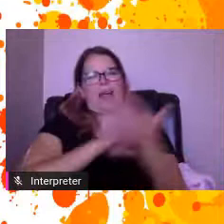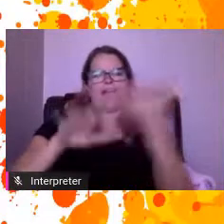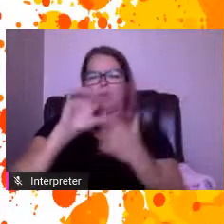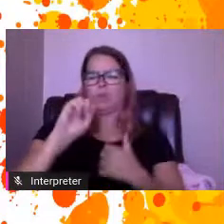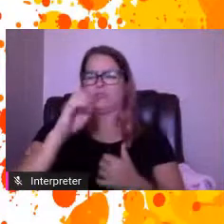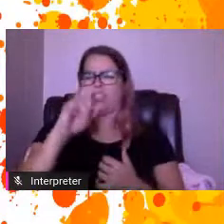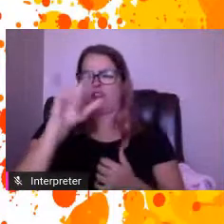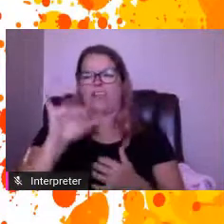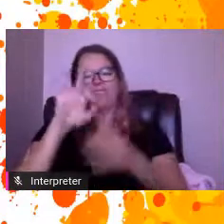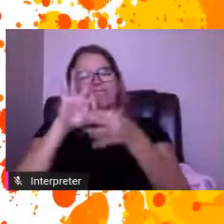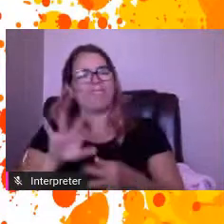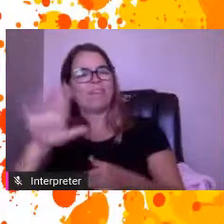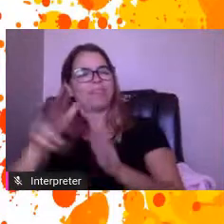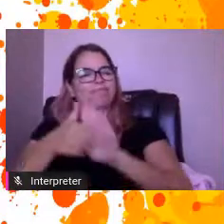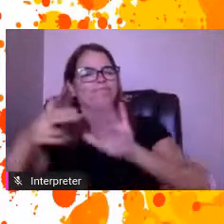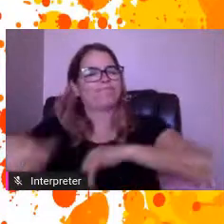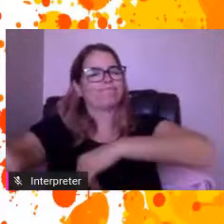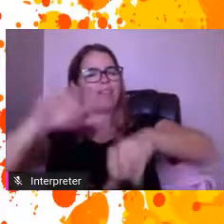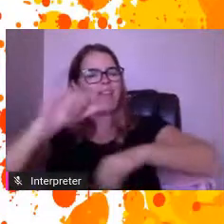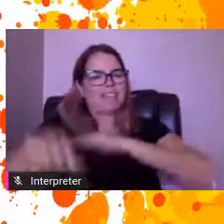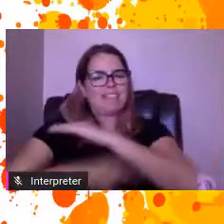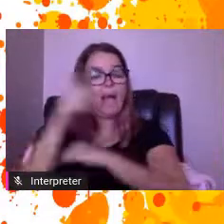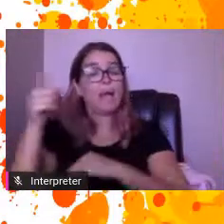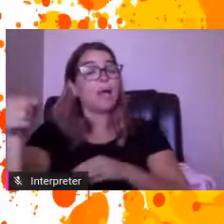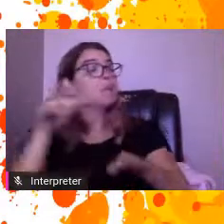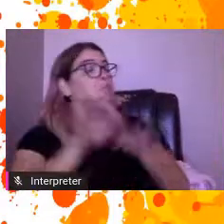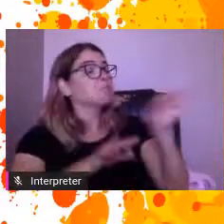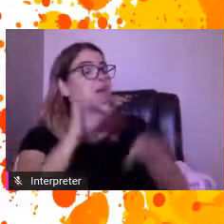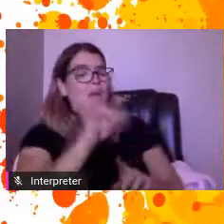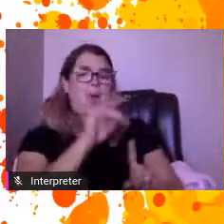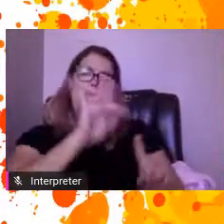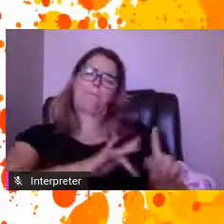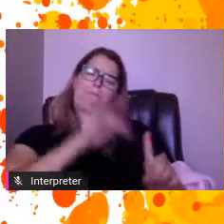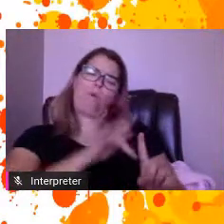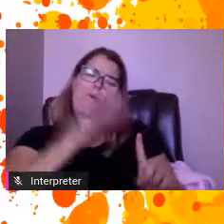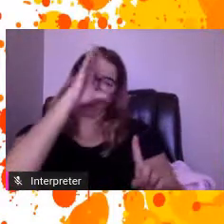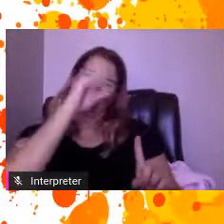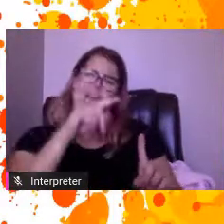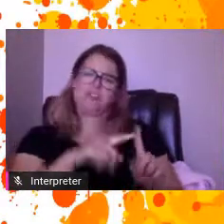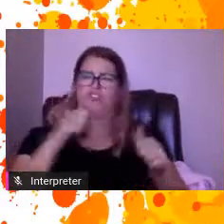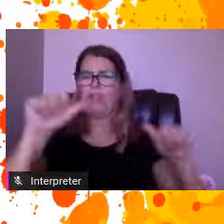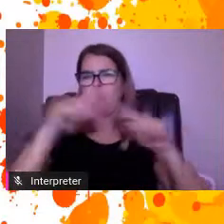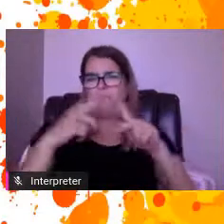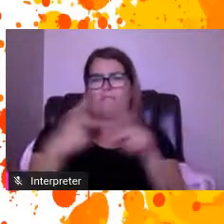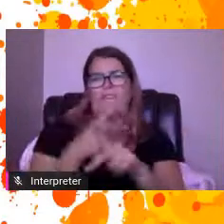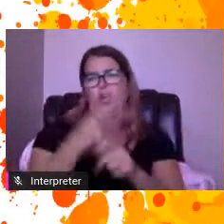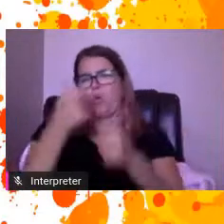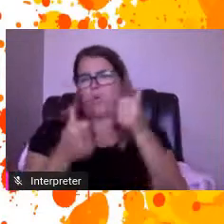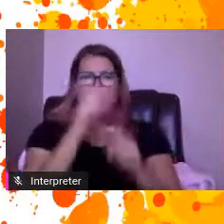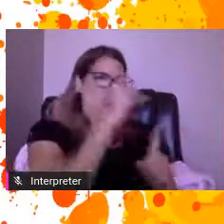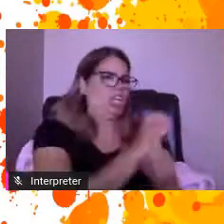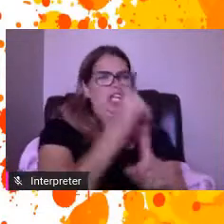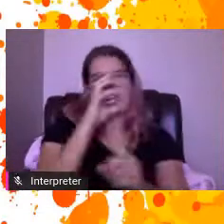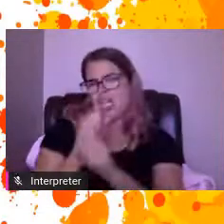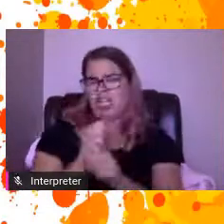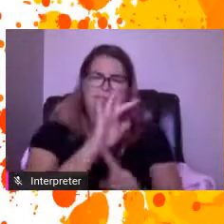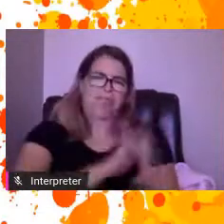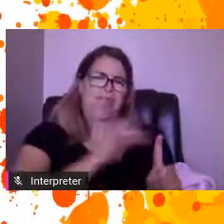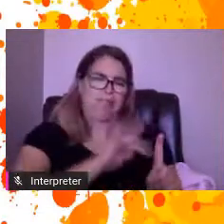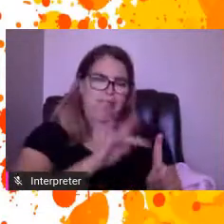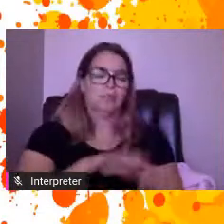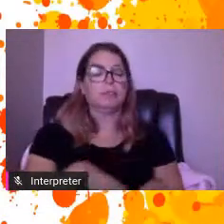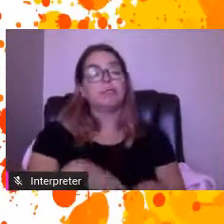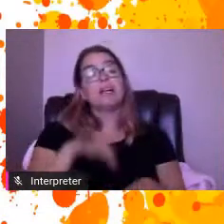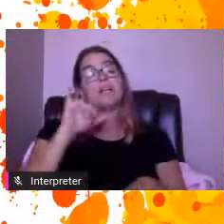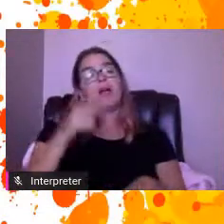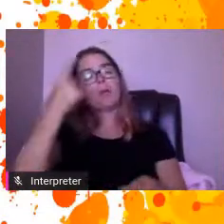is one of those poor devils who spend their lives trying not to discover what sex they belong to. This is but one published example